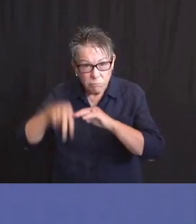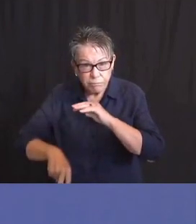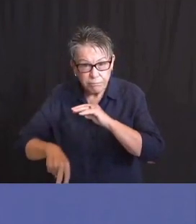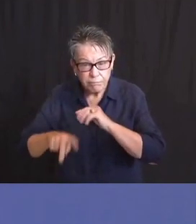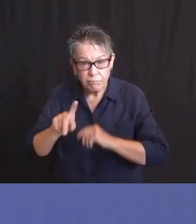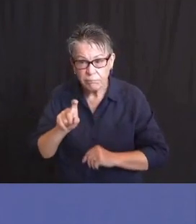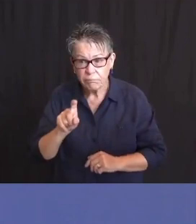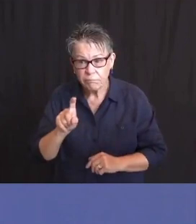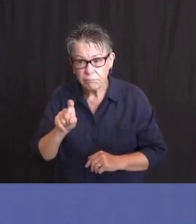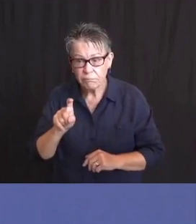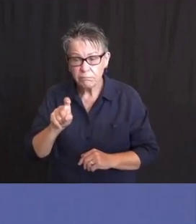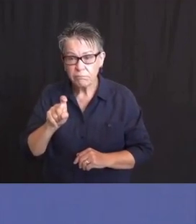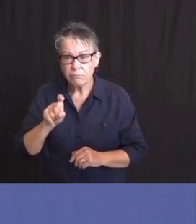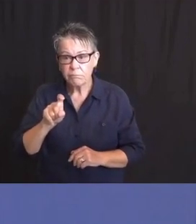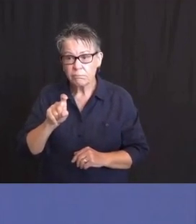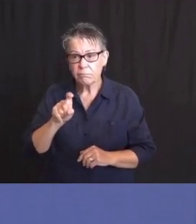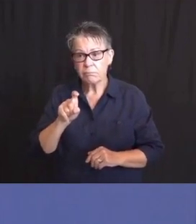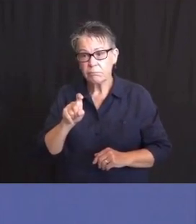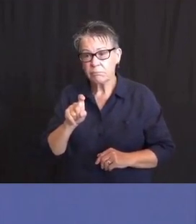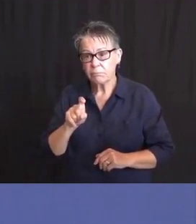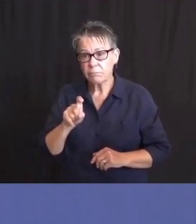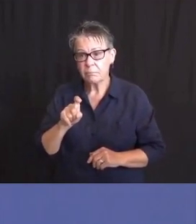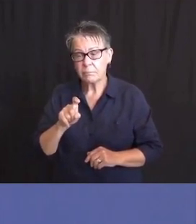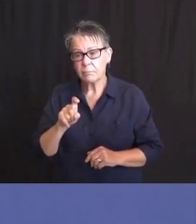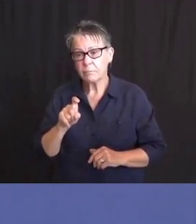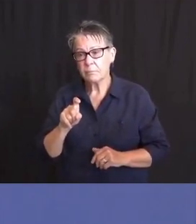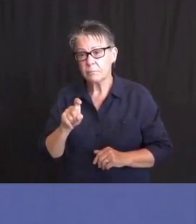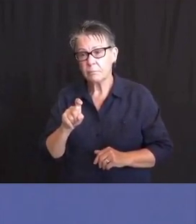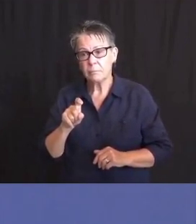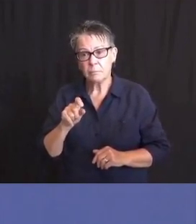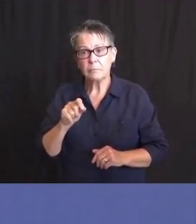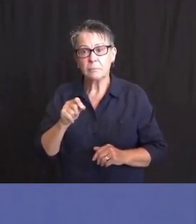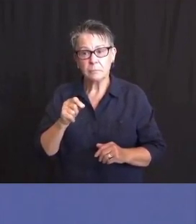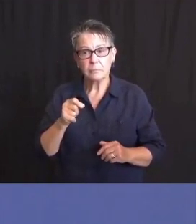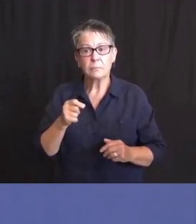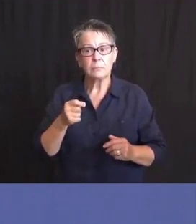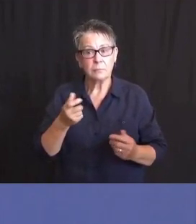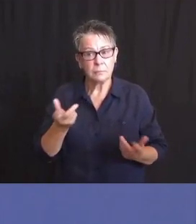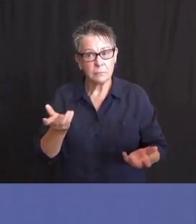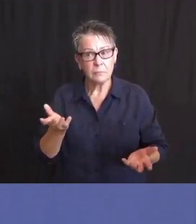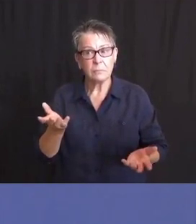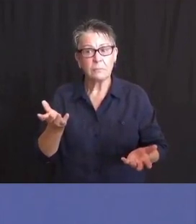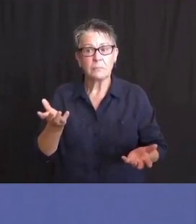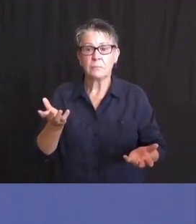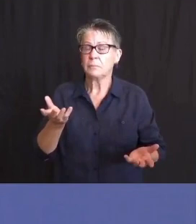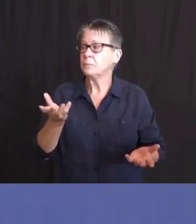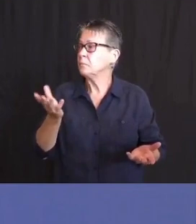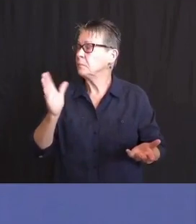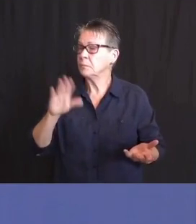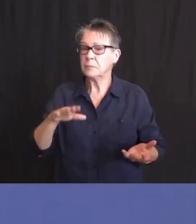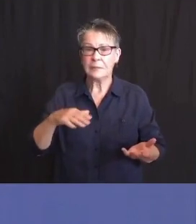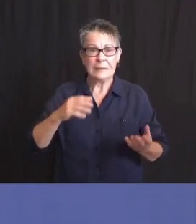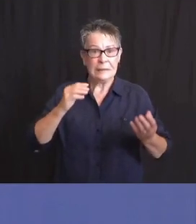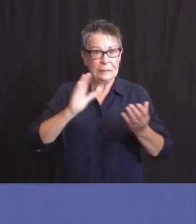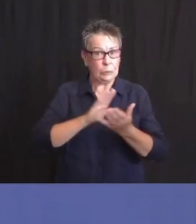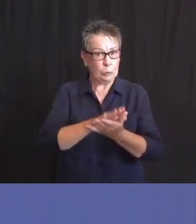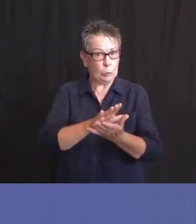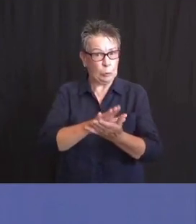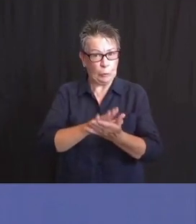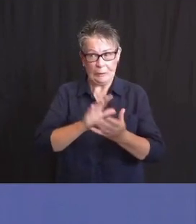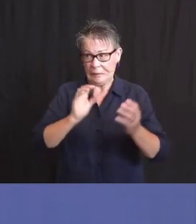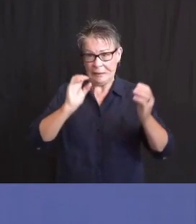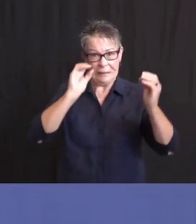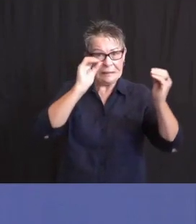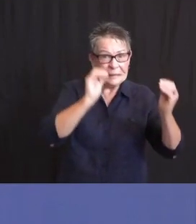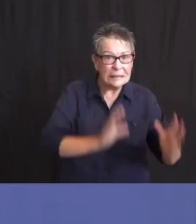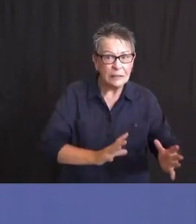Given some of the fears and anxieties that teachers and faculty have about returning to school in the fall, would you be willing to allow teachers